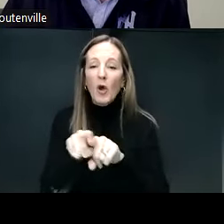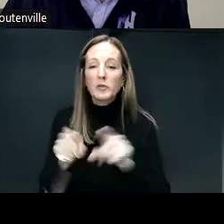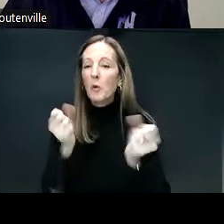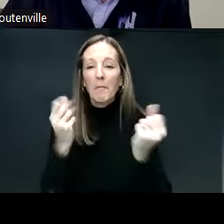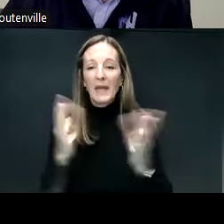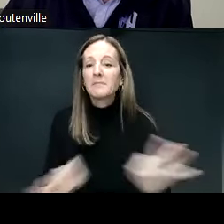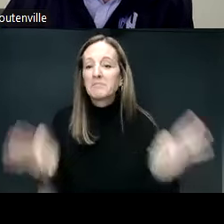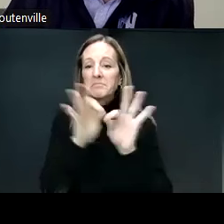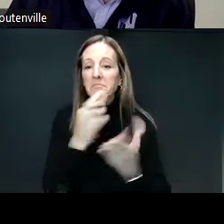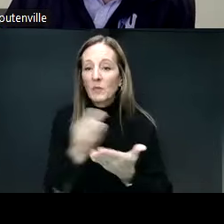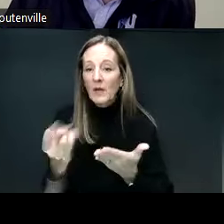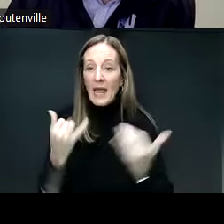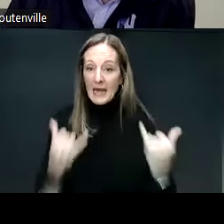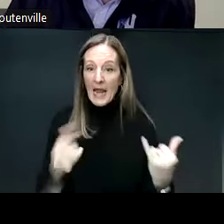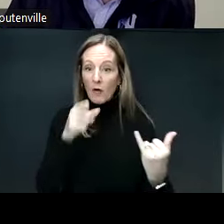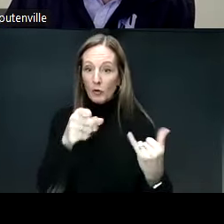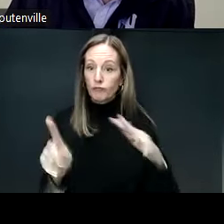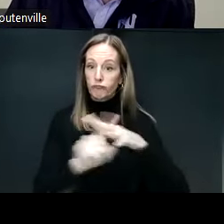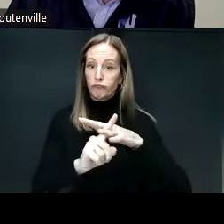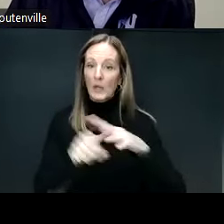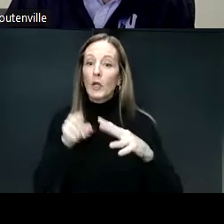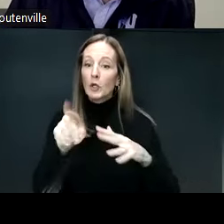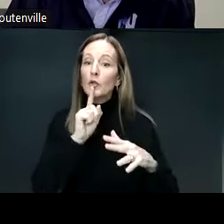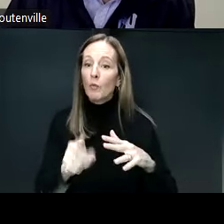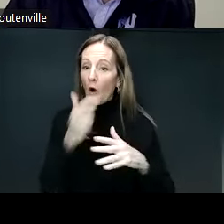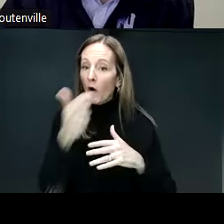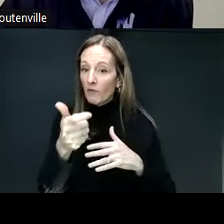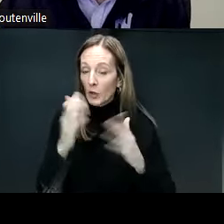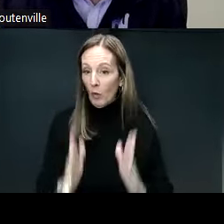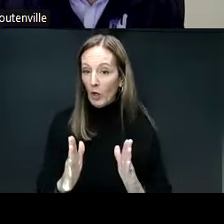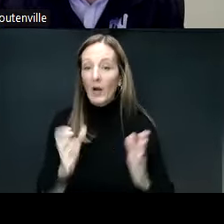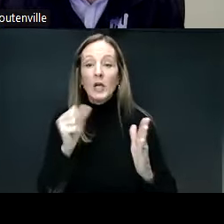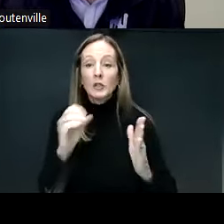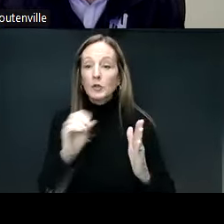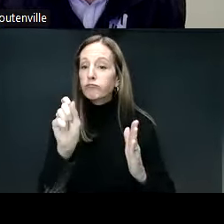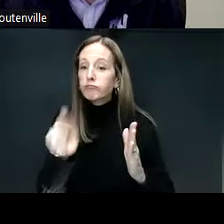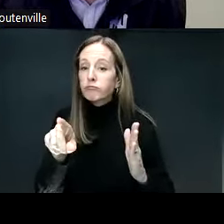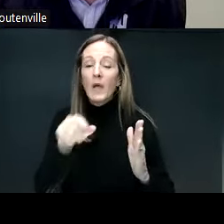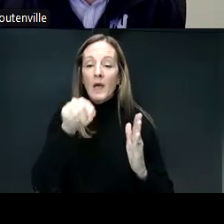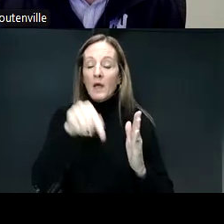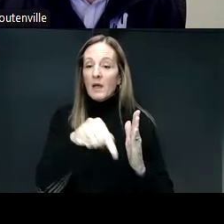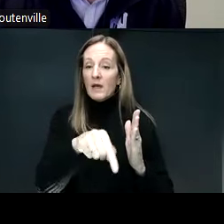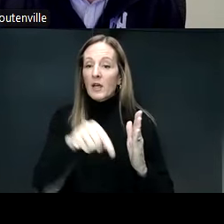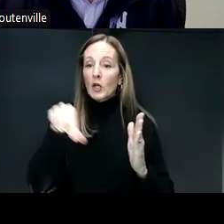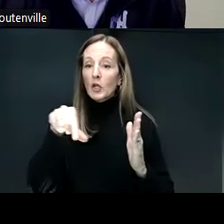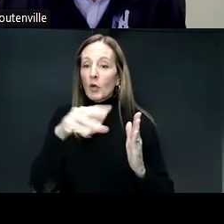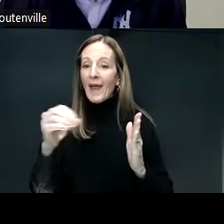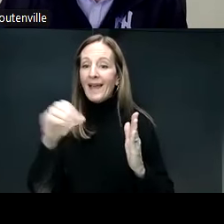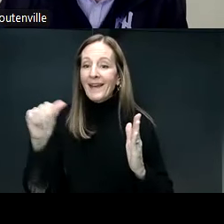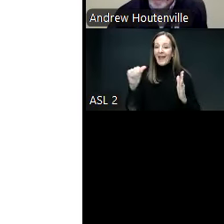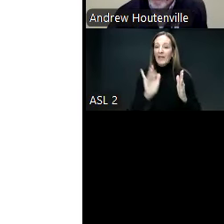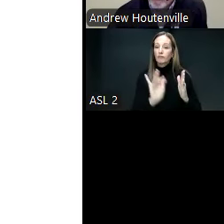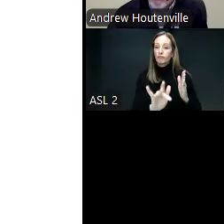As an attendee of this webinar, you are a viewer. To ask questions of the speakers, click on the Q&A box on your webinar screen and